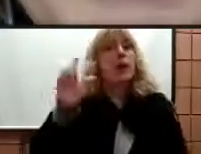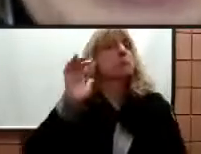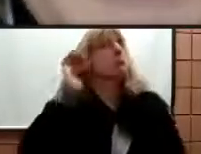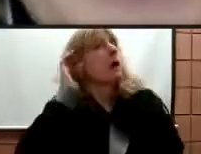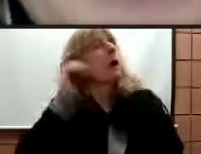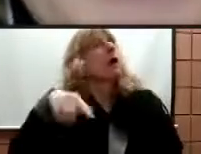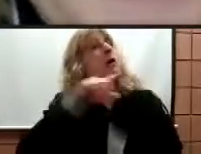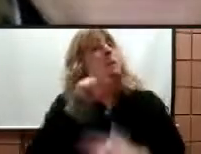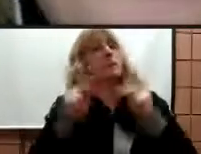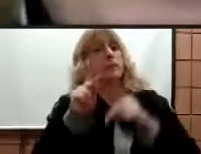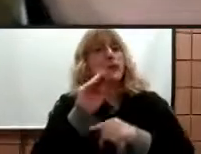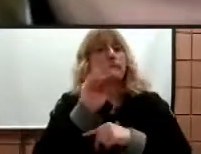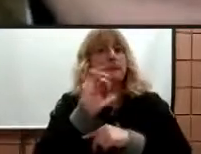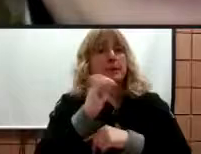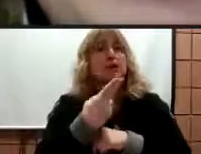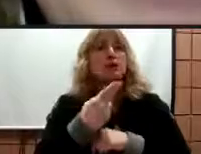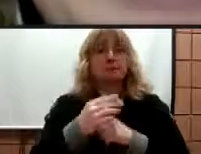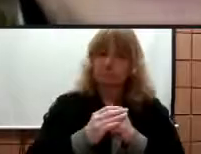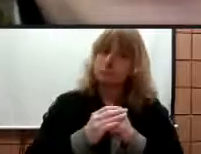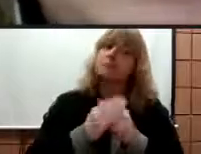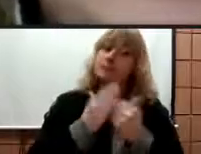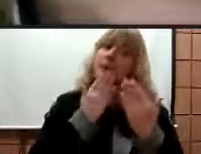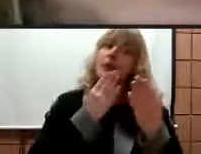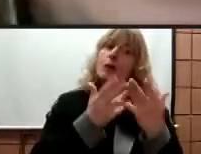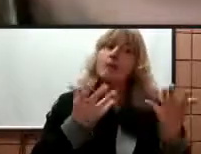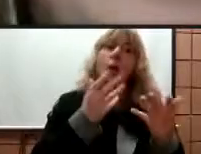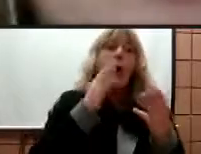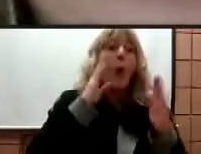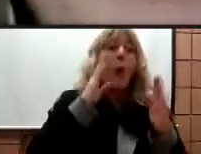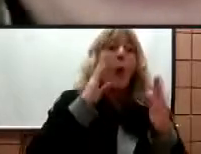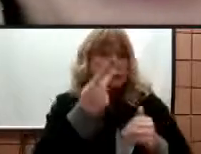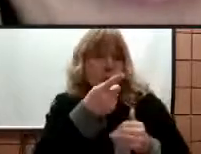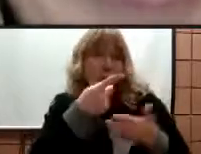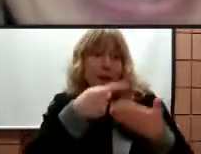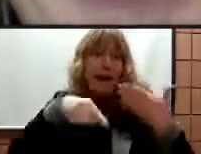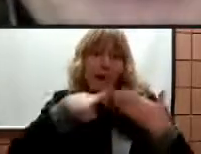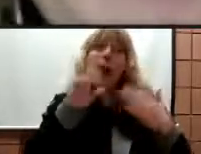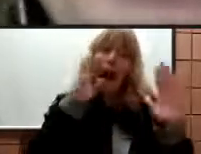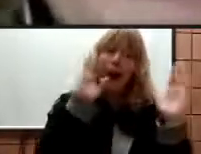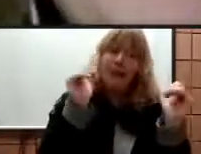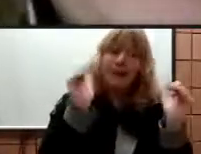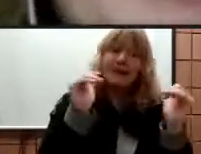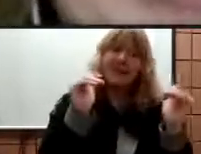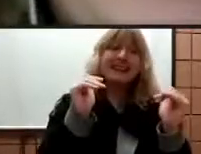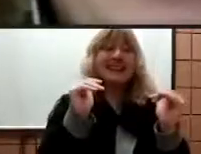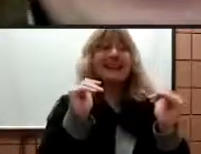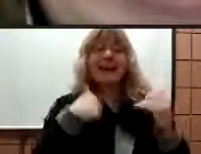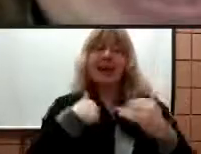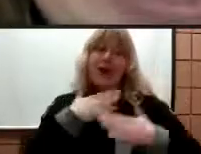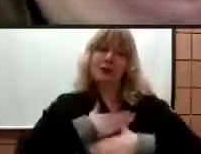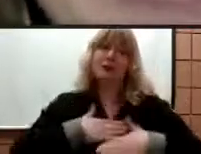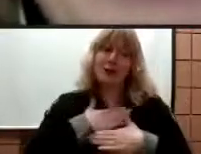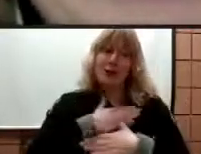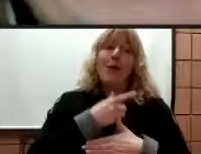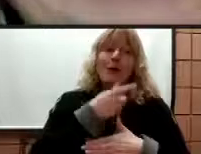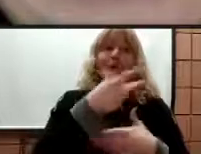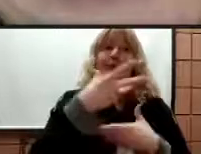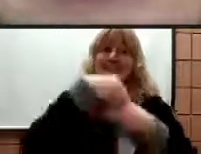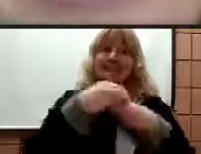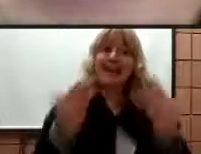so much. And hopefully we'll see you next week. I hope. I enjoy having you here.